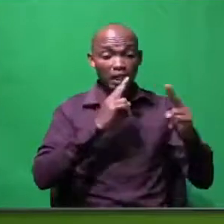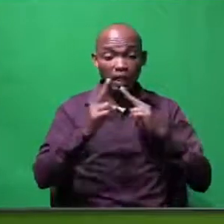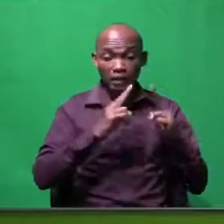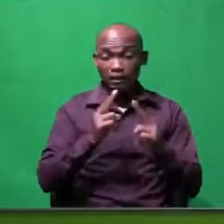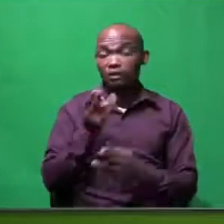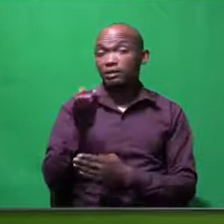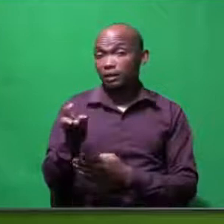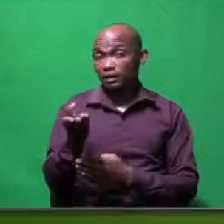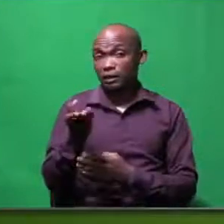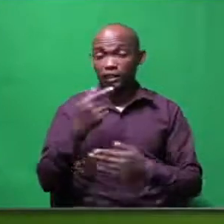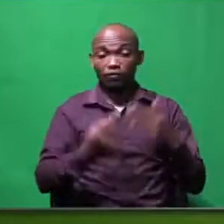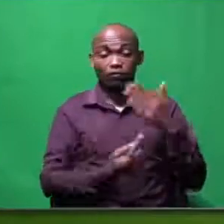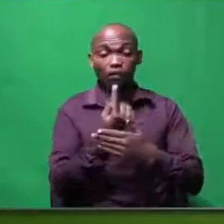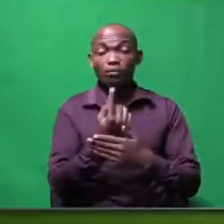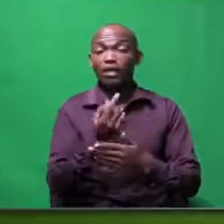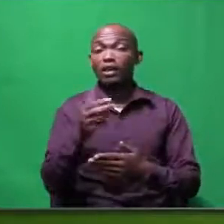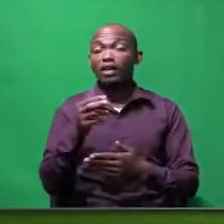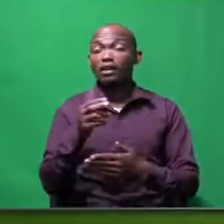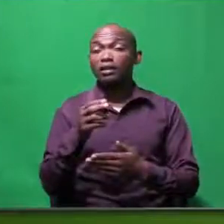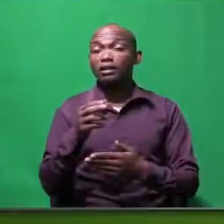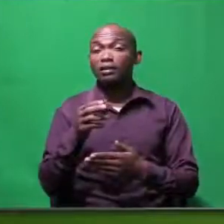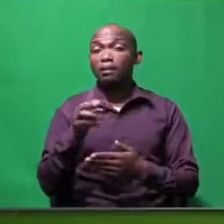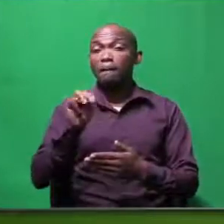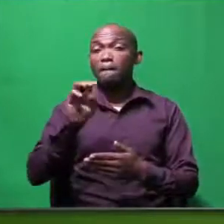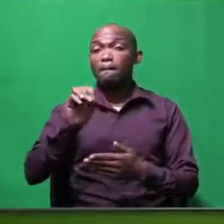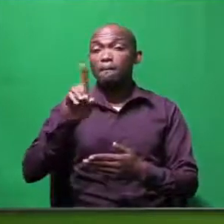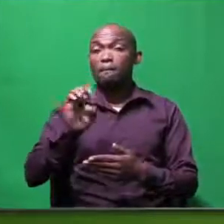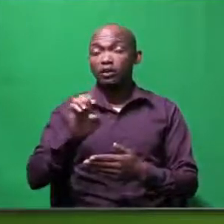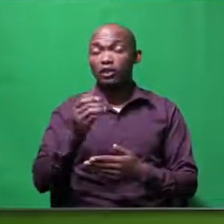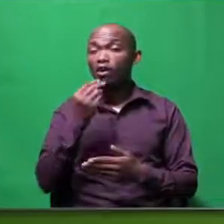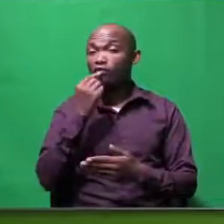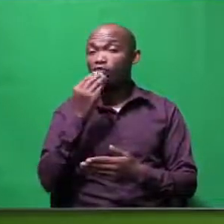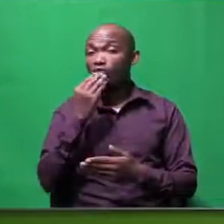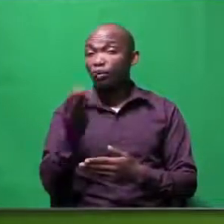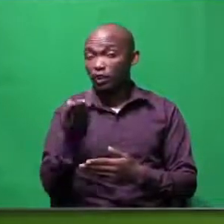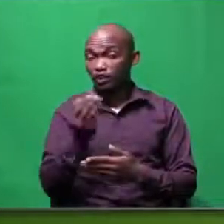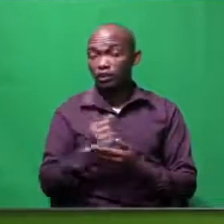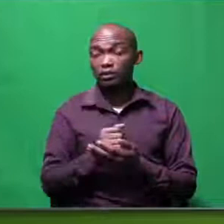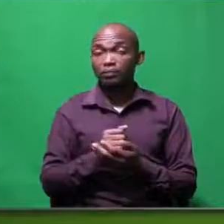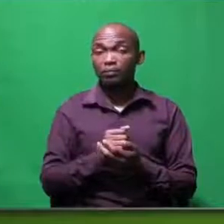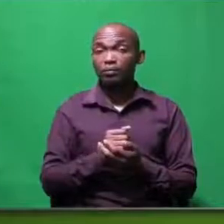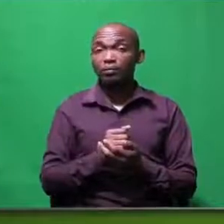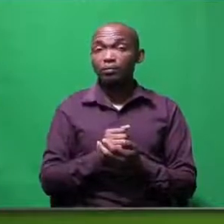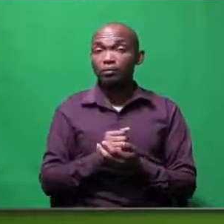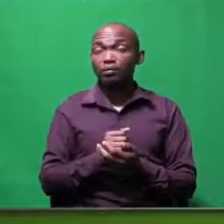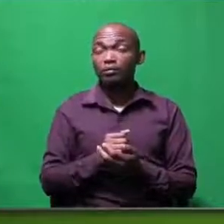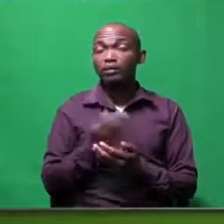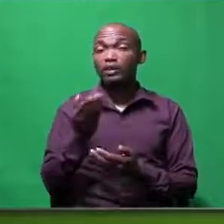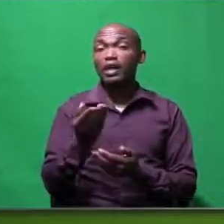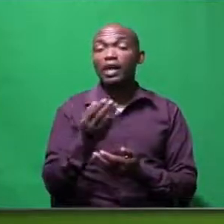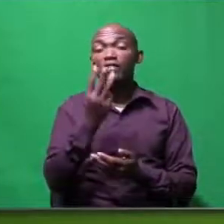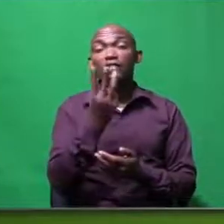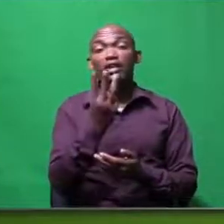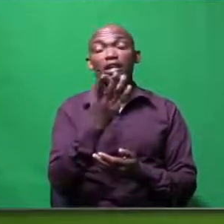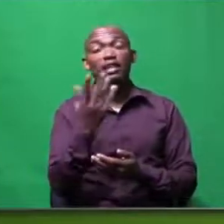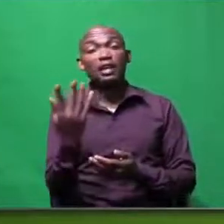mode of formation. The rock according to the mode of formation there are three